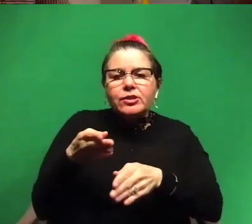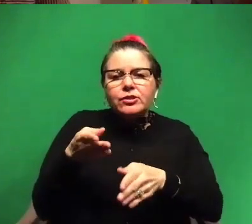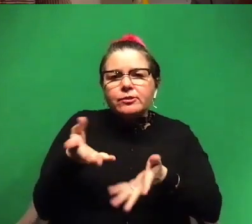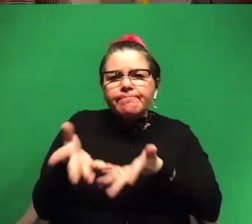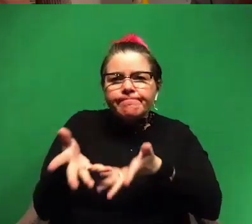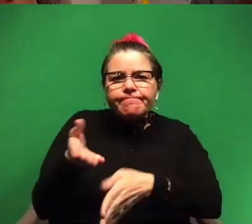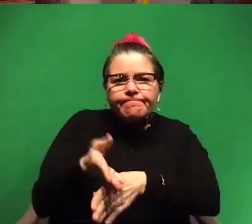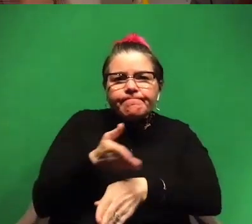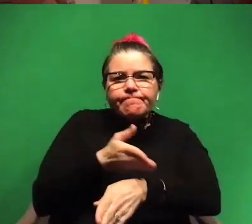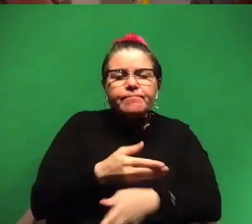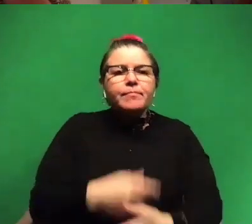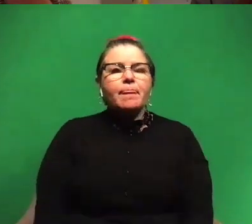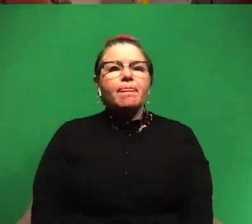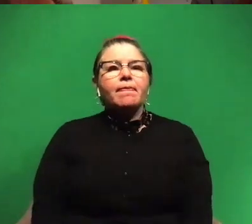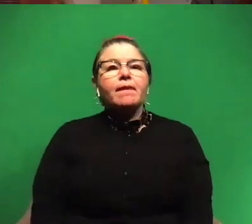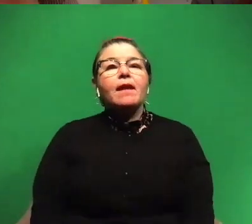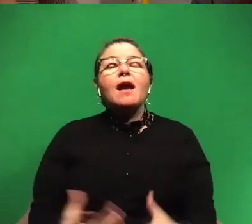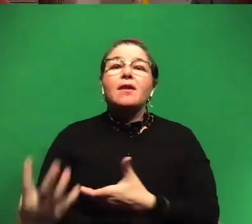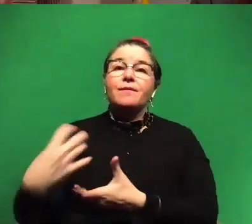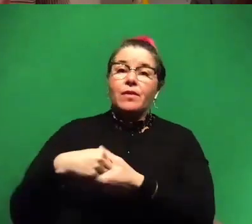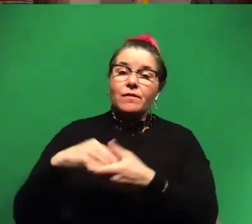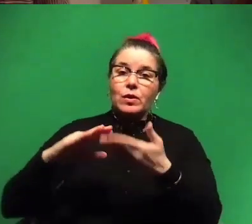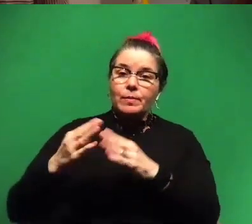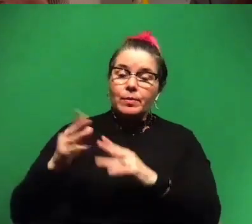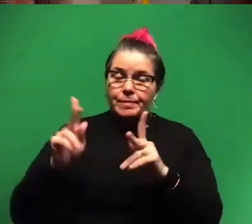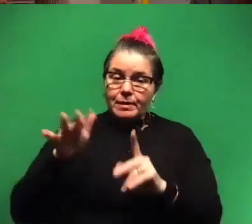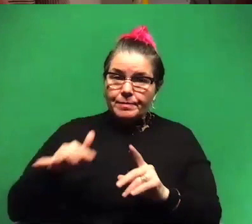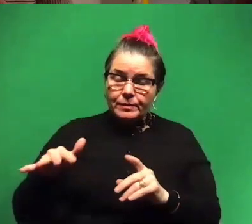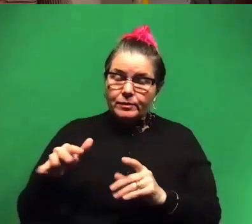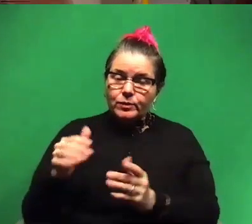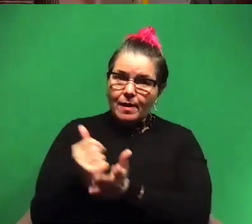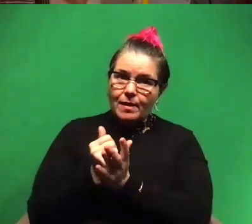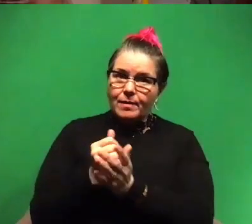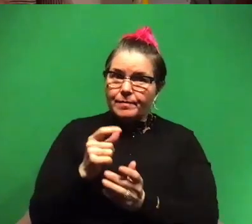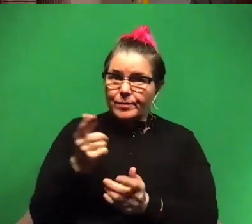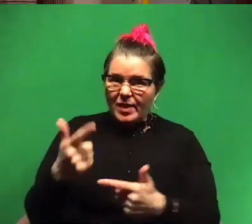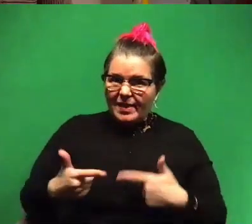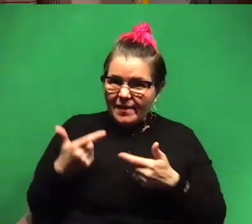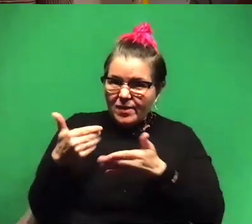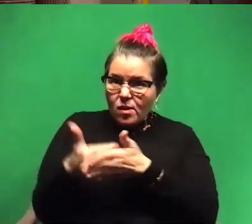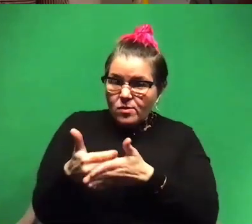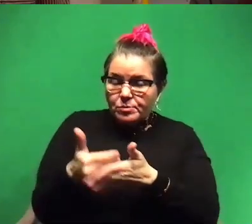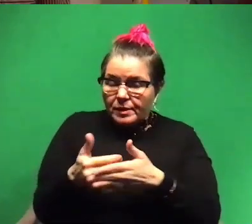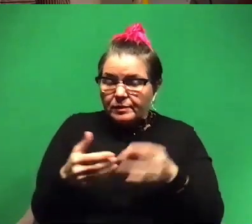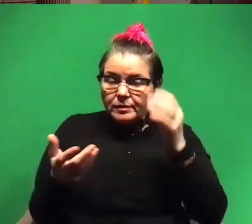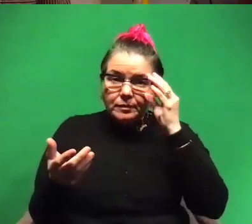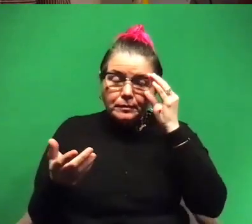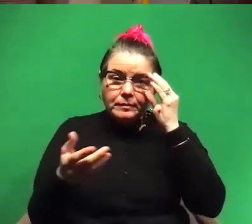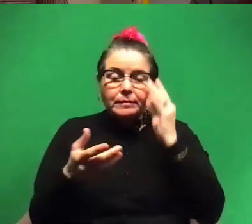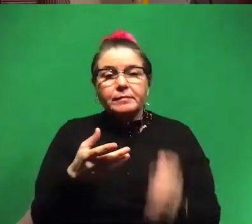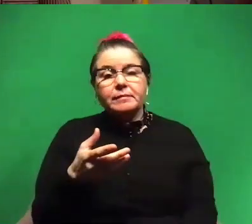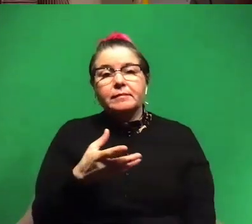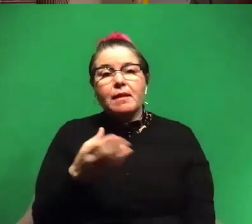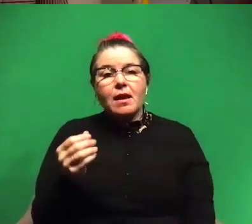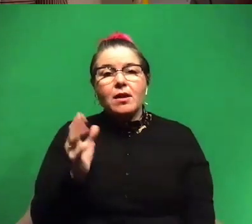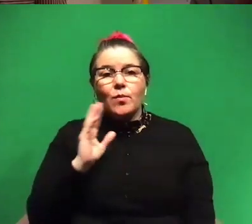and to really get community people involved in doing that, since they live close by, and they're going to